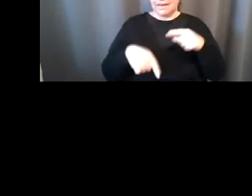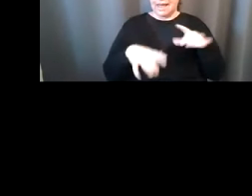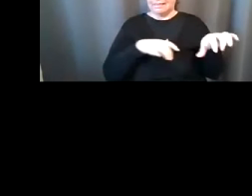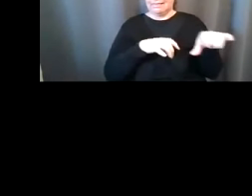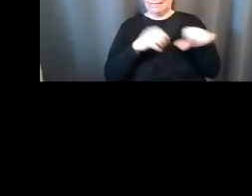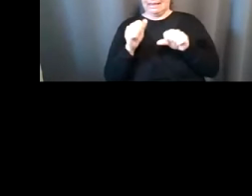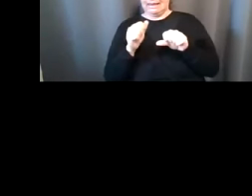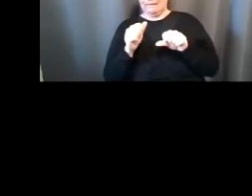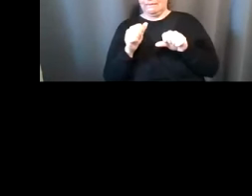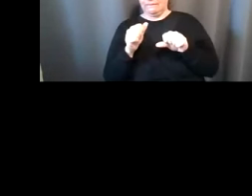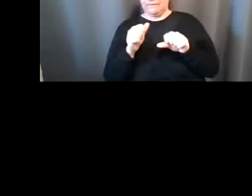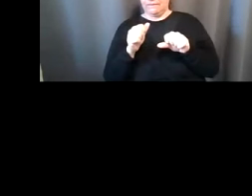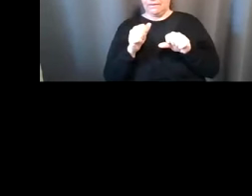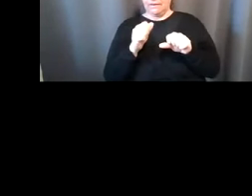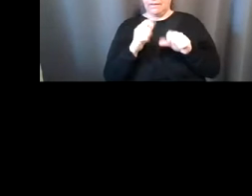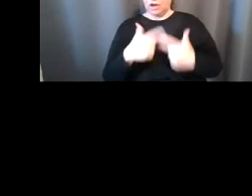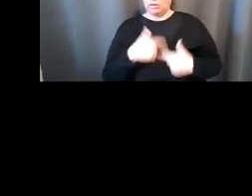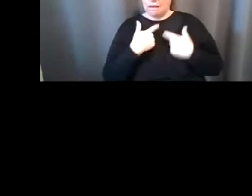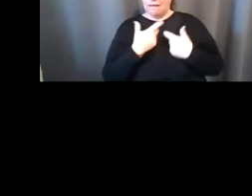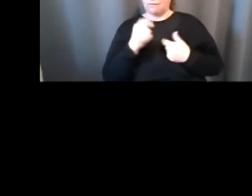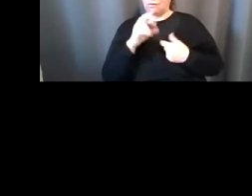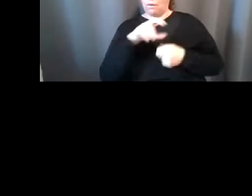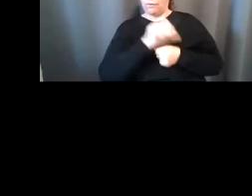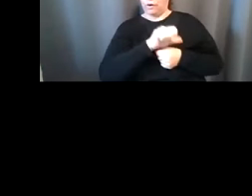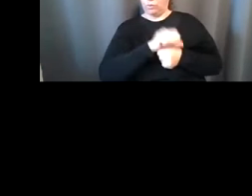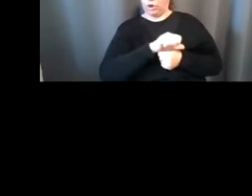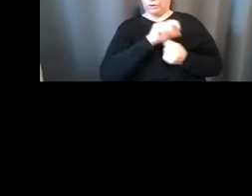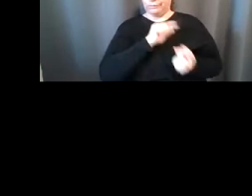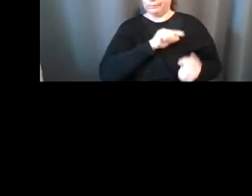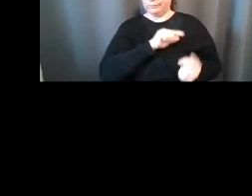their life or their work to be with us?